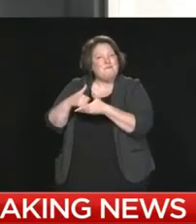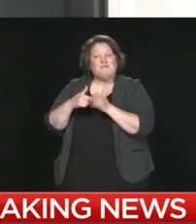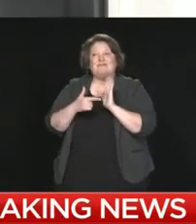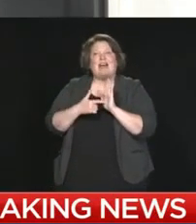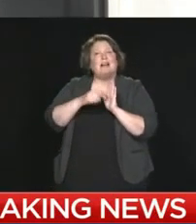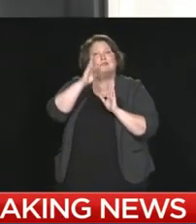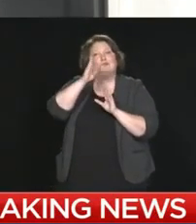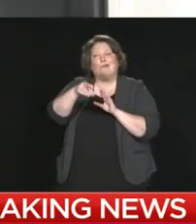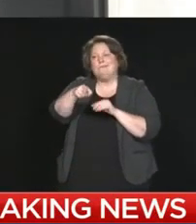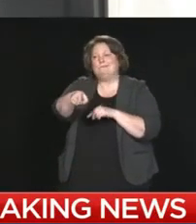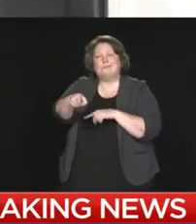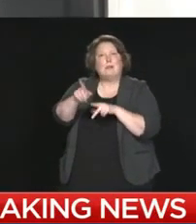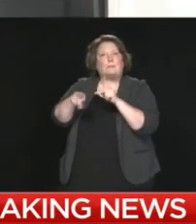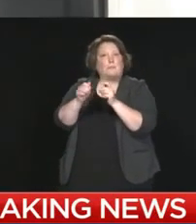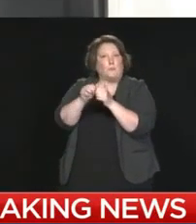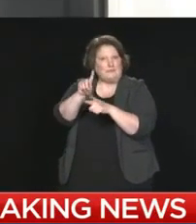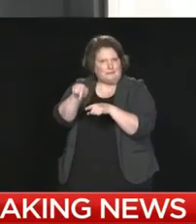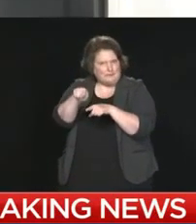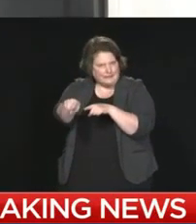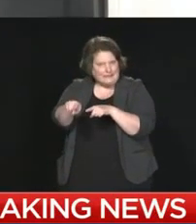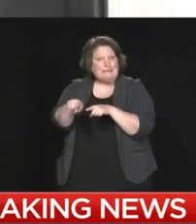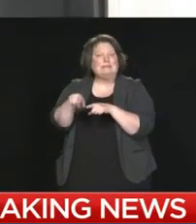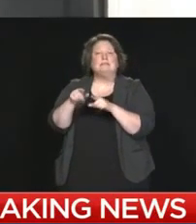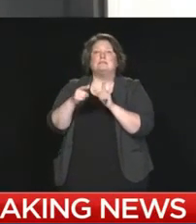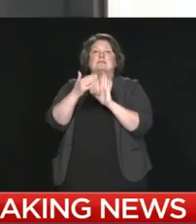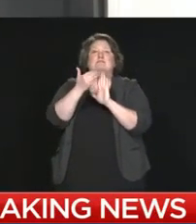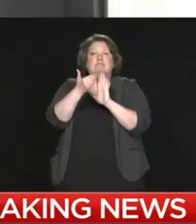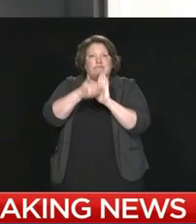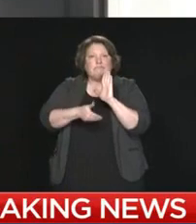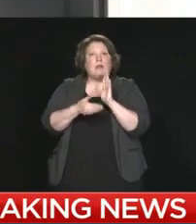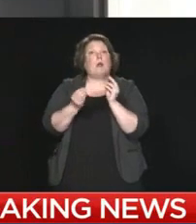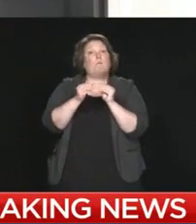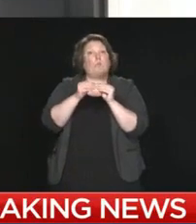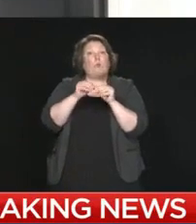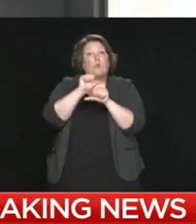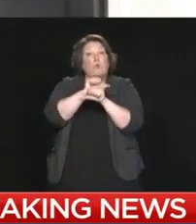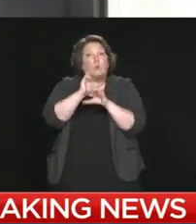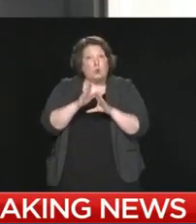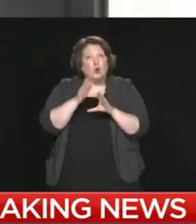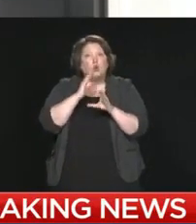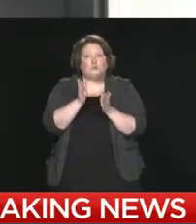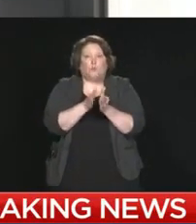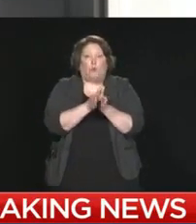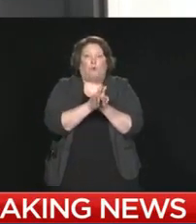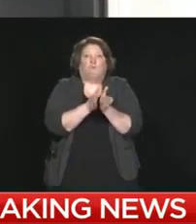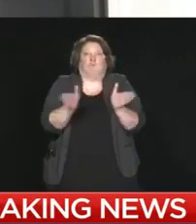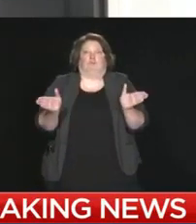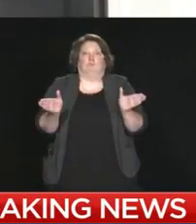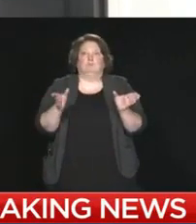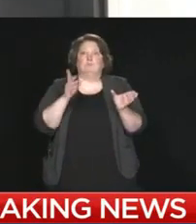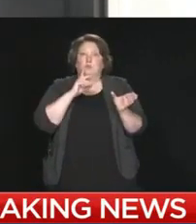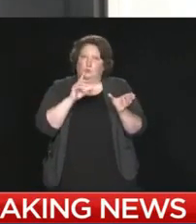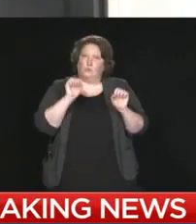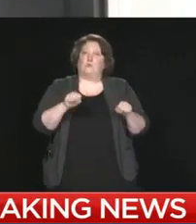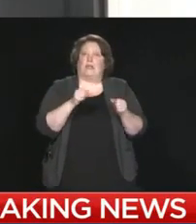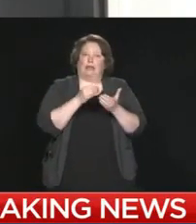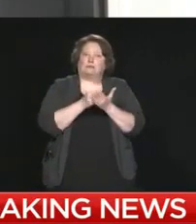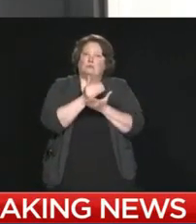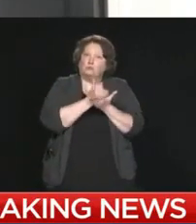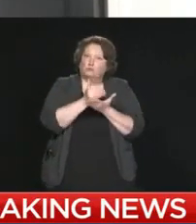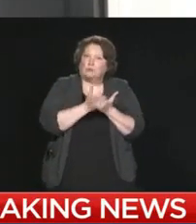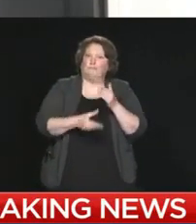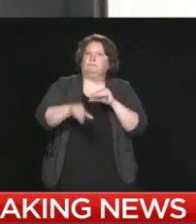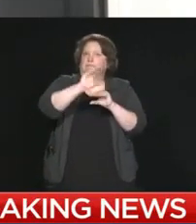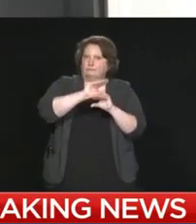direct support to people with disabilities, support more workers through the wage subsidy, and ensure that Canadians who aren't able to meet